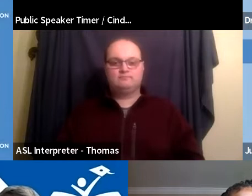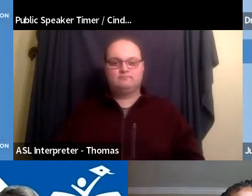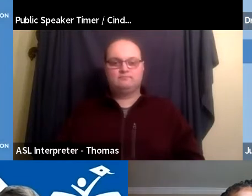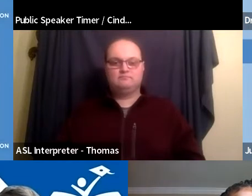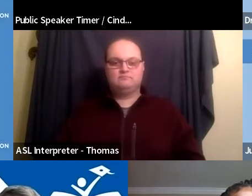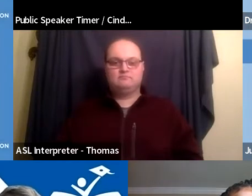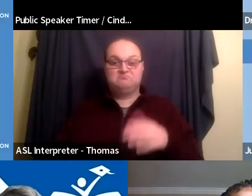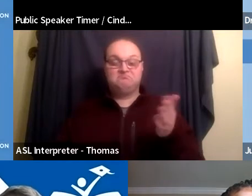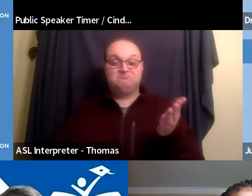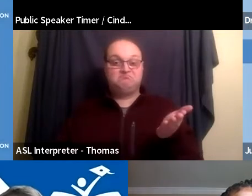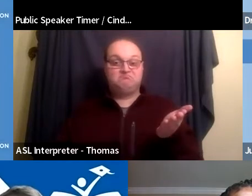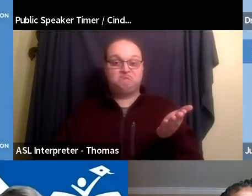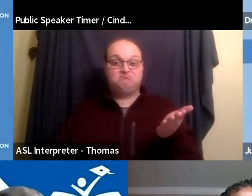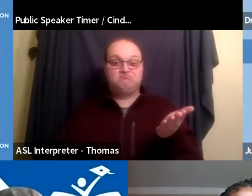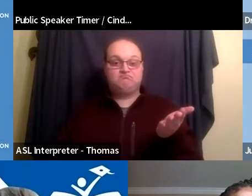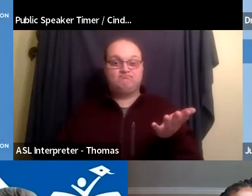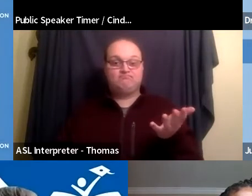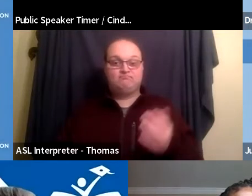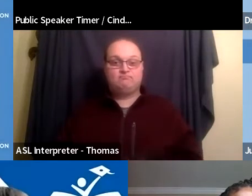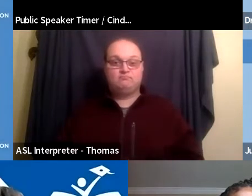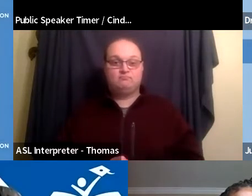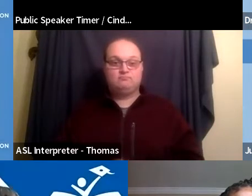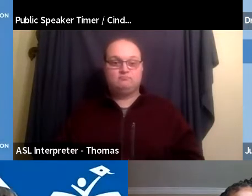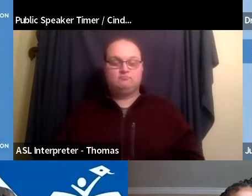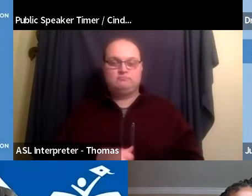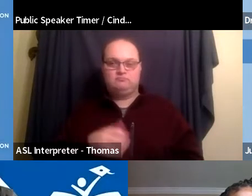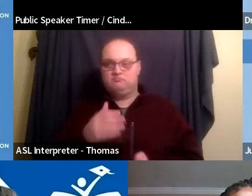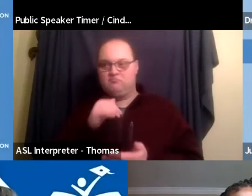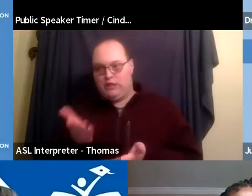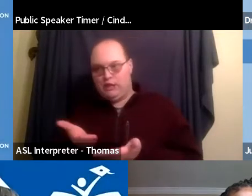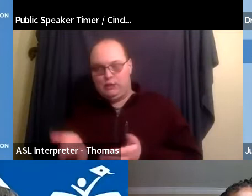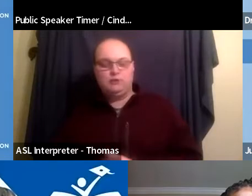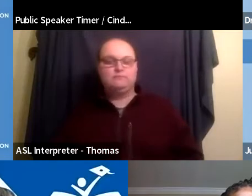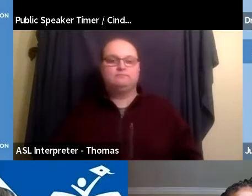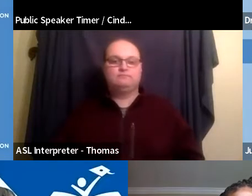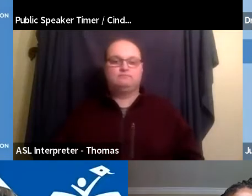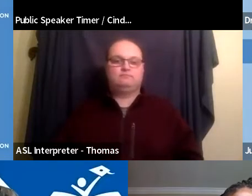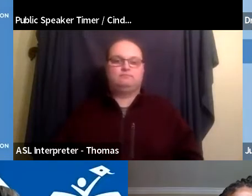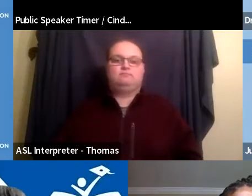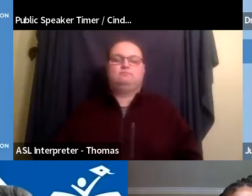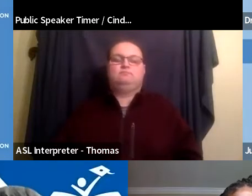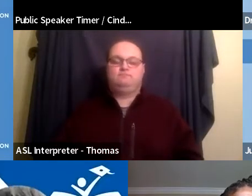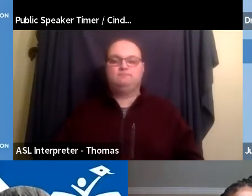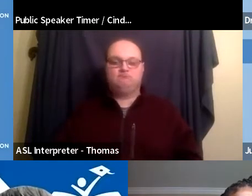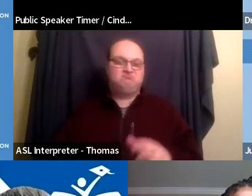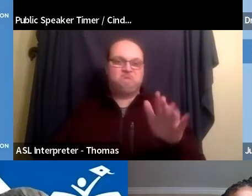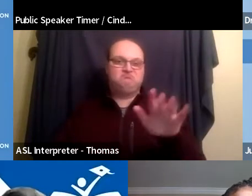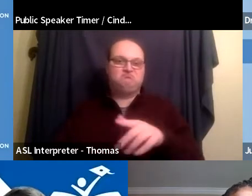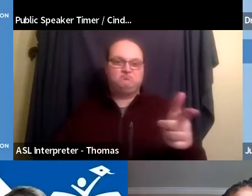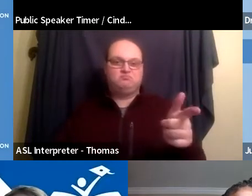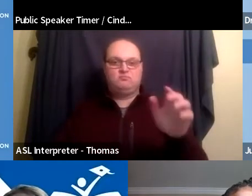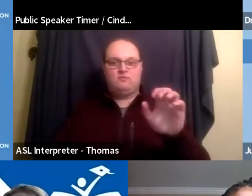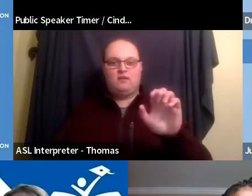Mr. Hyman? Madam Chair, he's not in queue. Okay. Next will be Elise